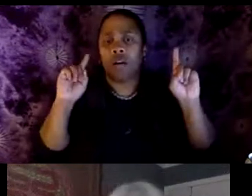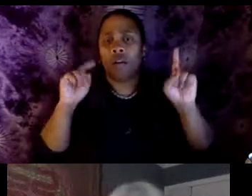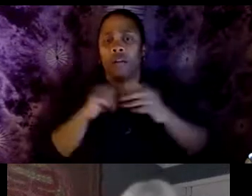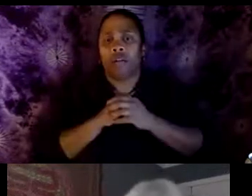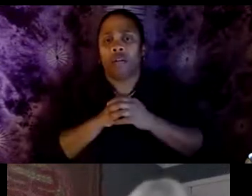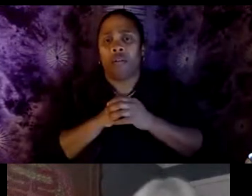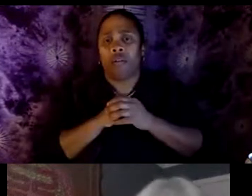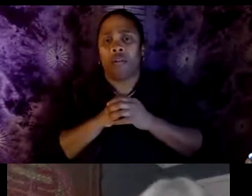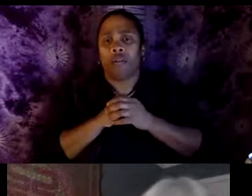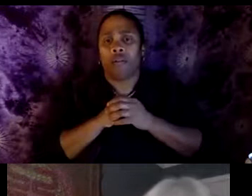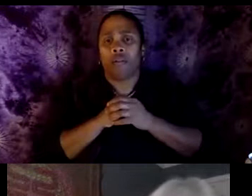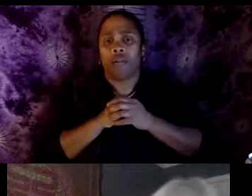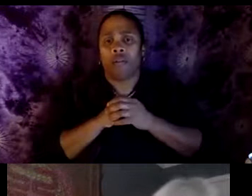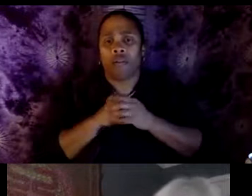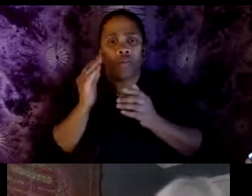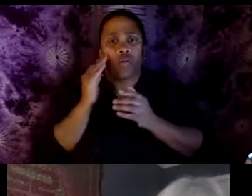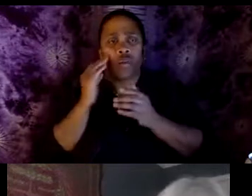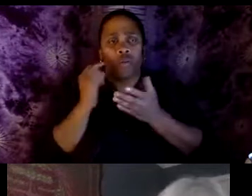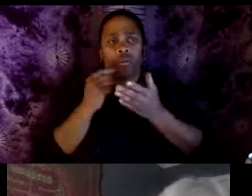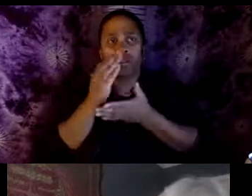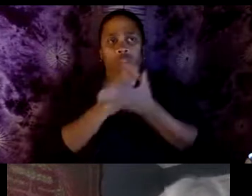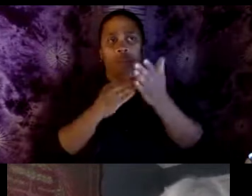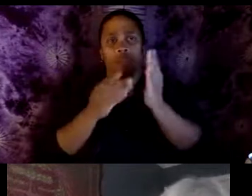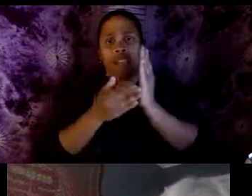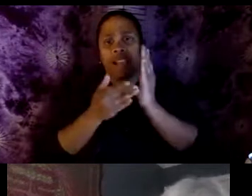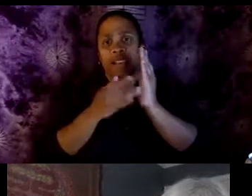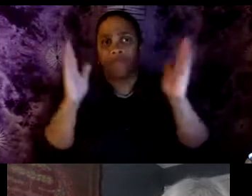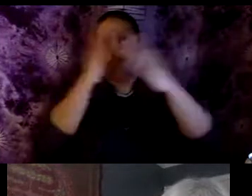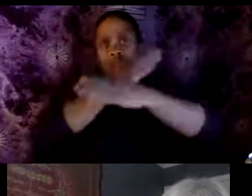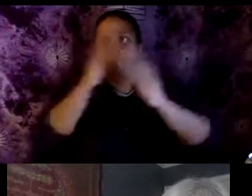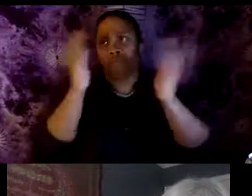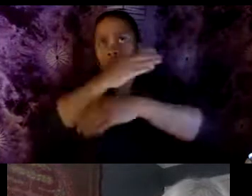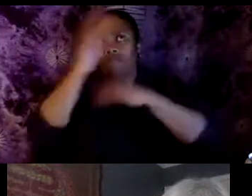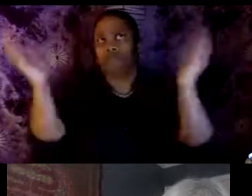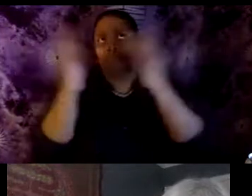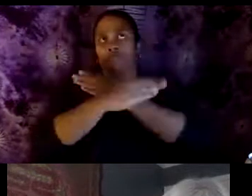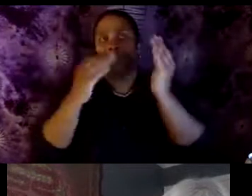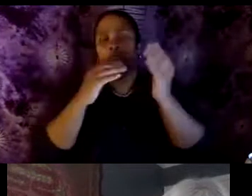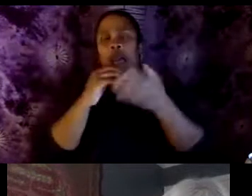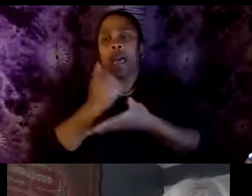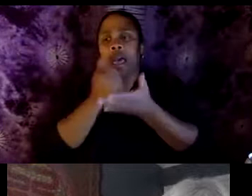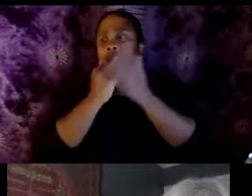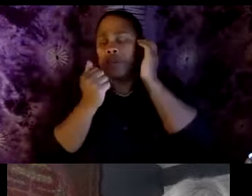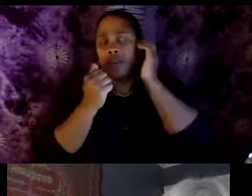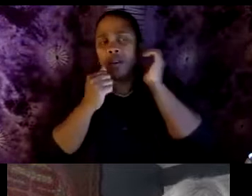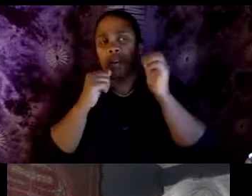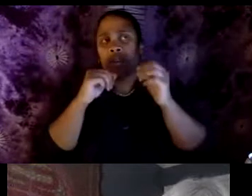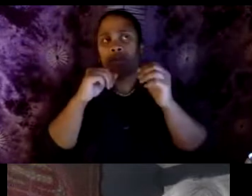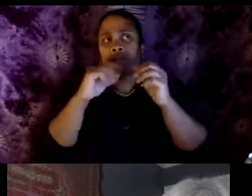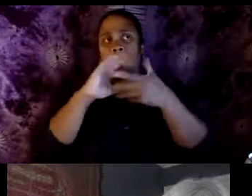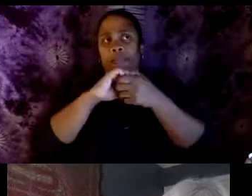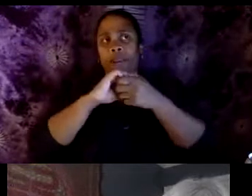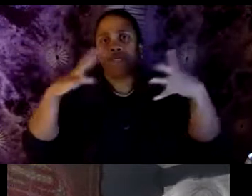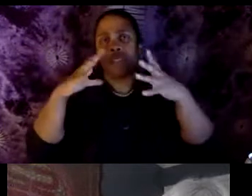like EMDR that cross the midline of the body, that it helps us detangle the neurons that are hooked together and firing together about